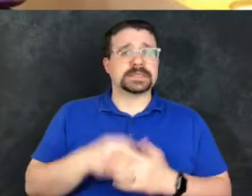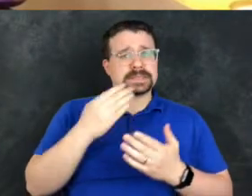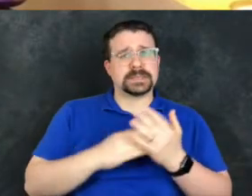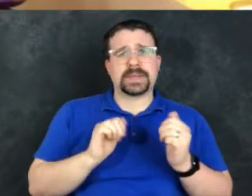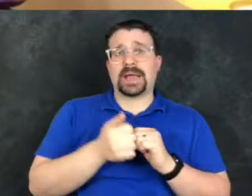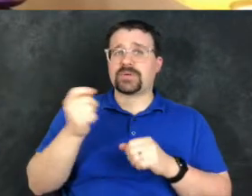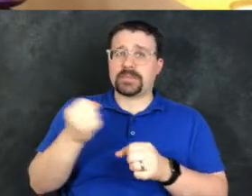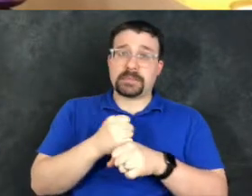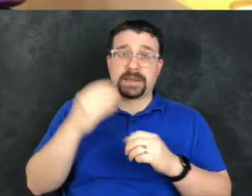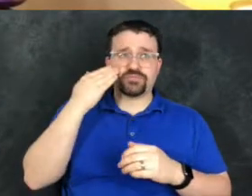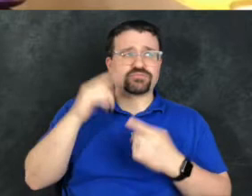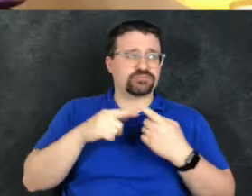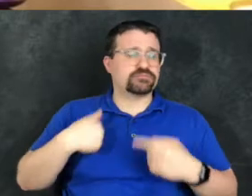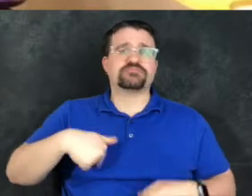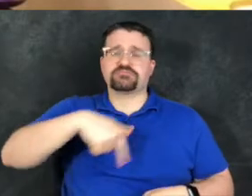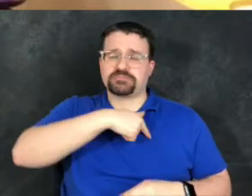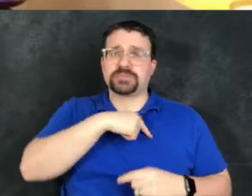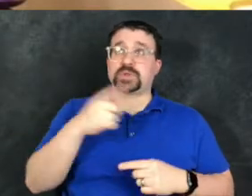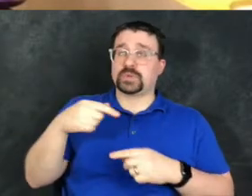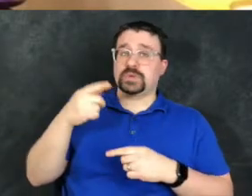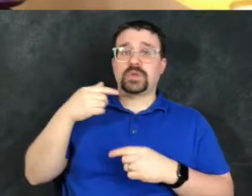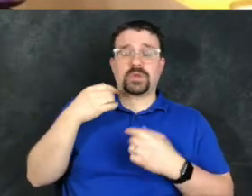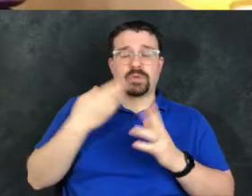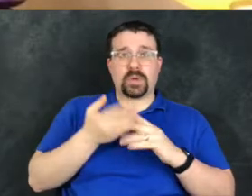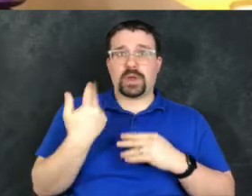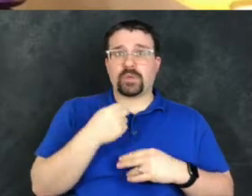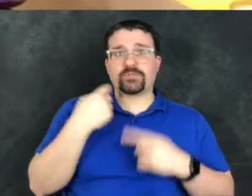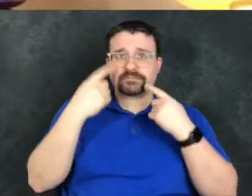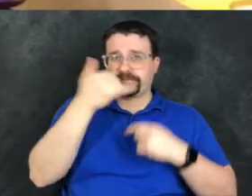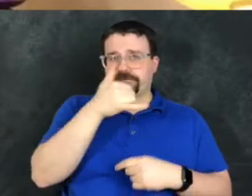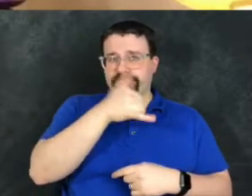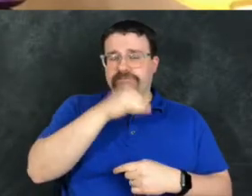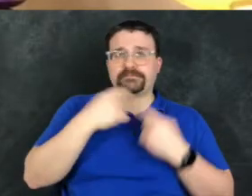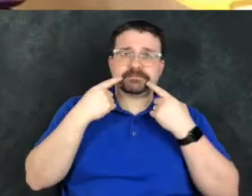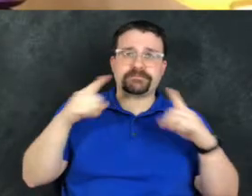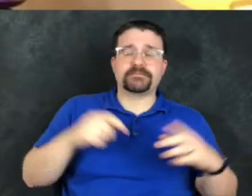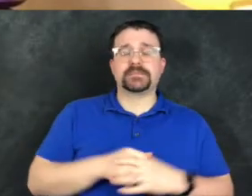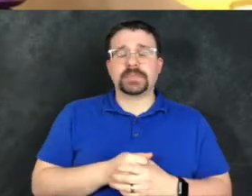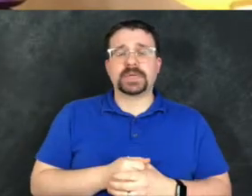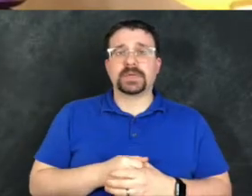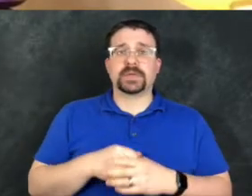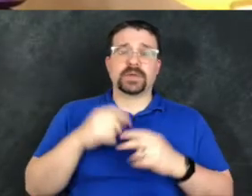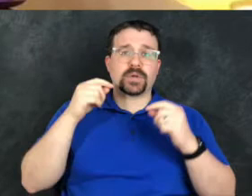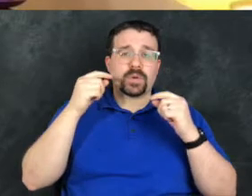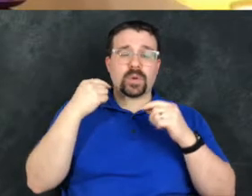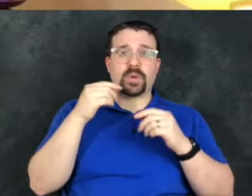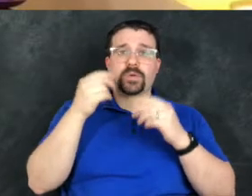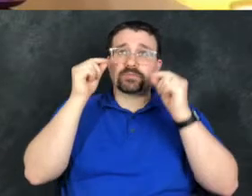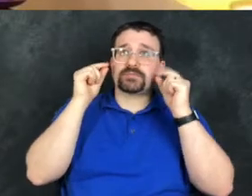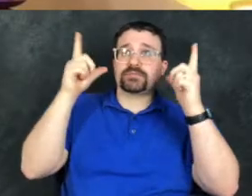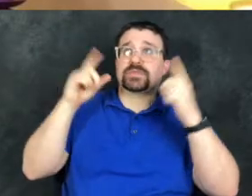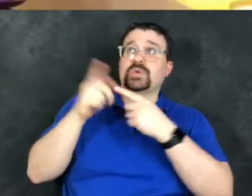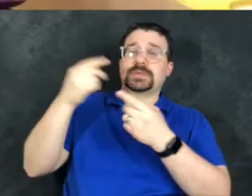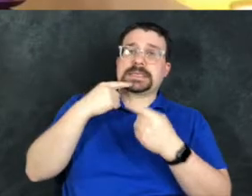deep. Yet somehow you are made known to us through our own foolish proclamation. Open